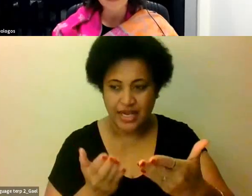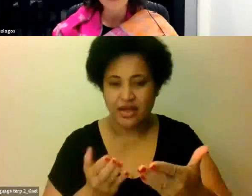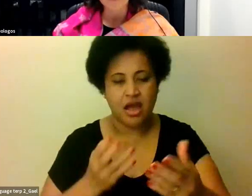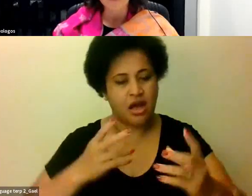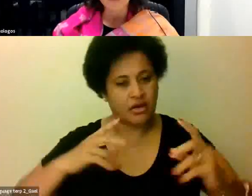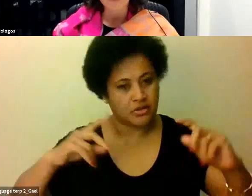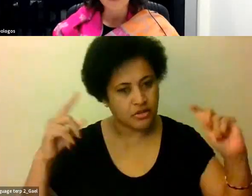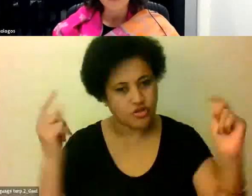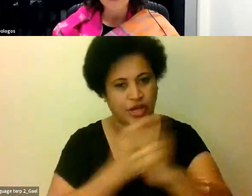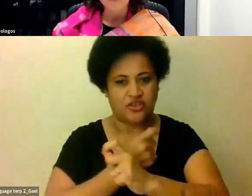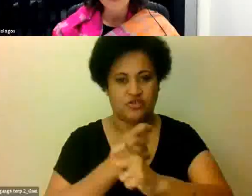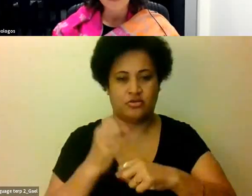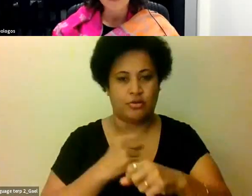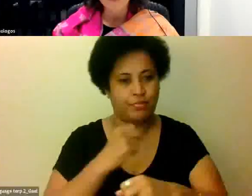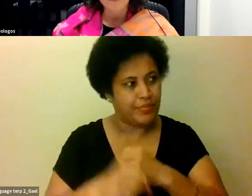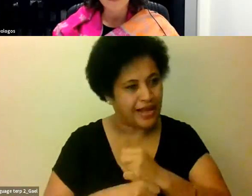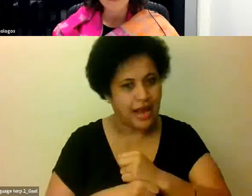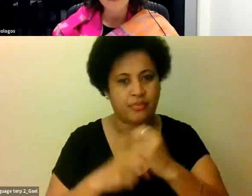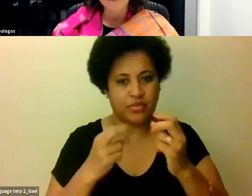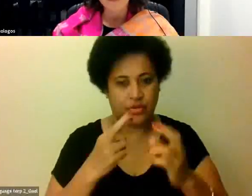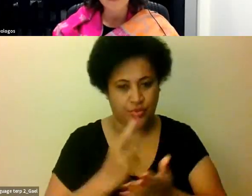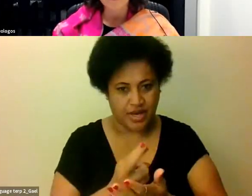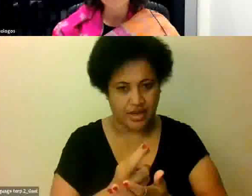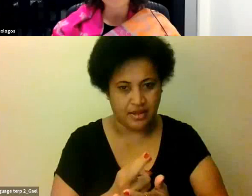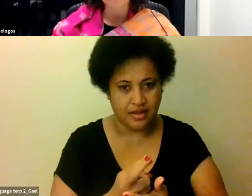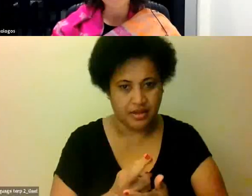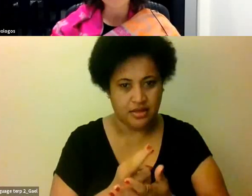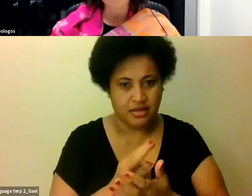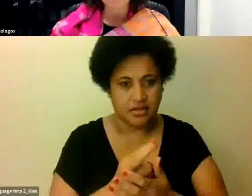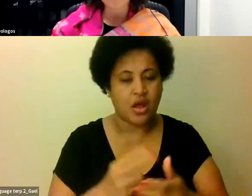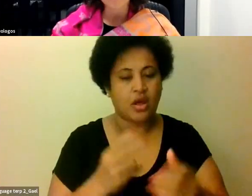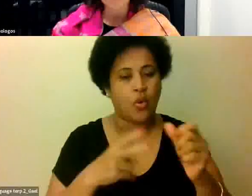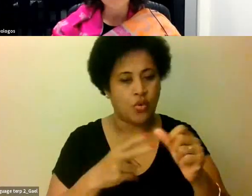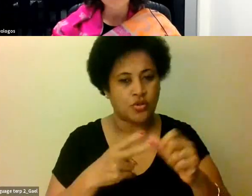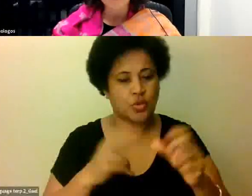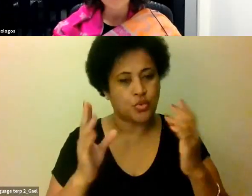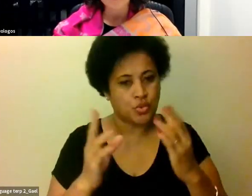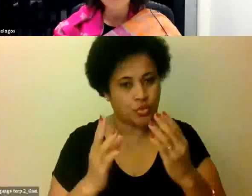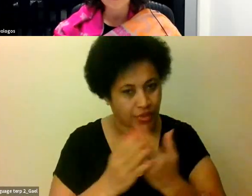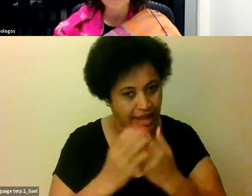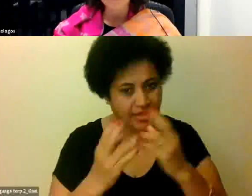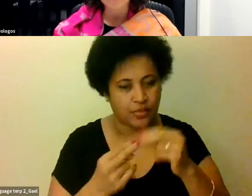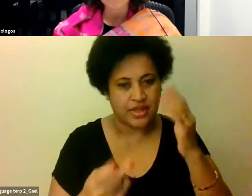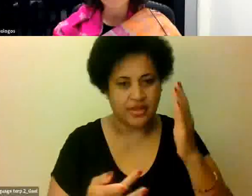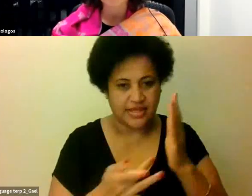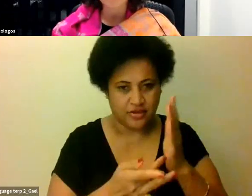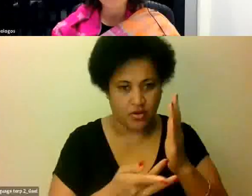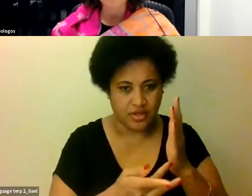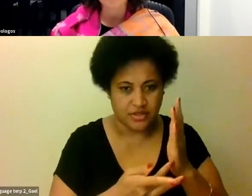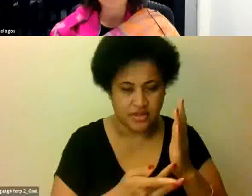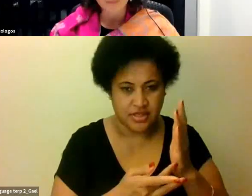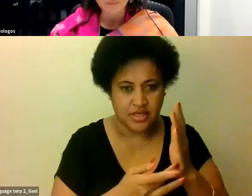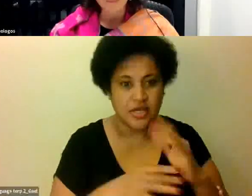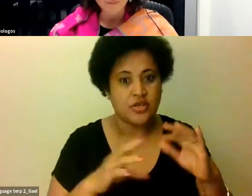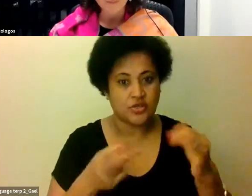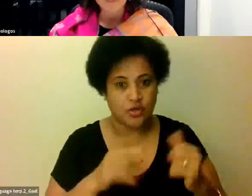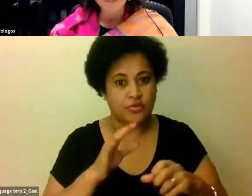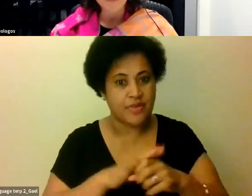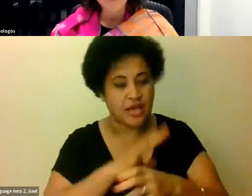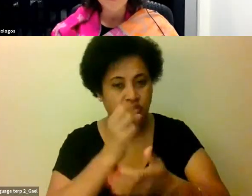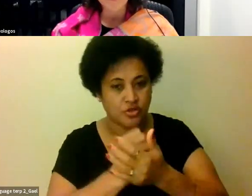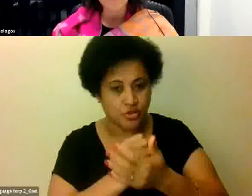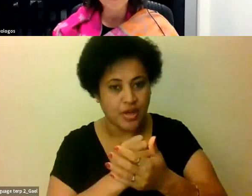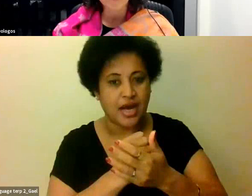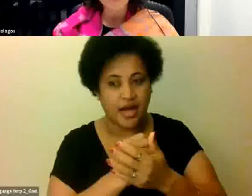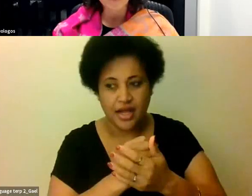and ensuring that not just technology, but any of the decisions that we are making are impacting equally